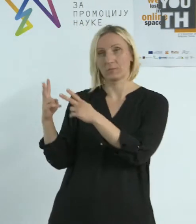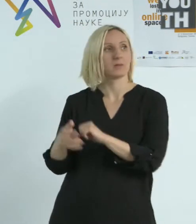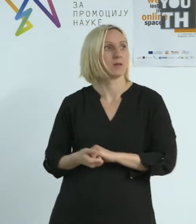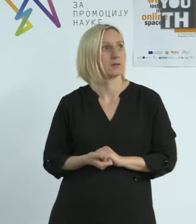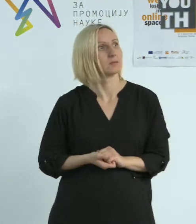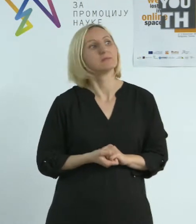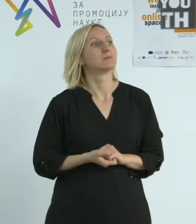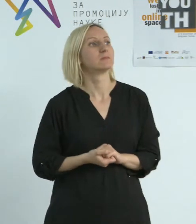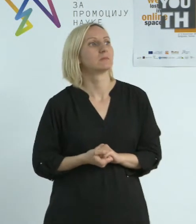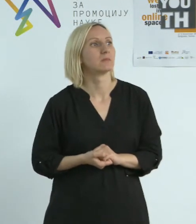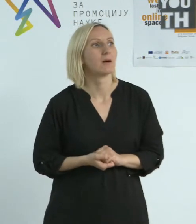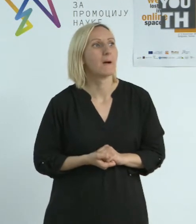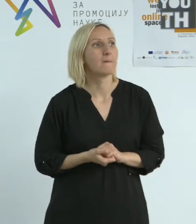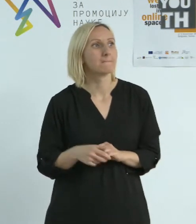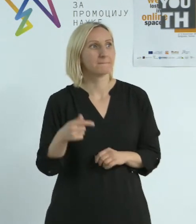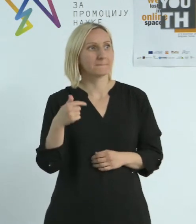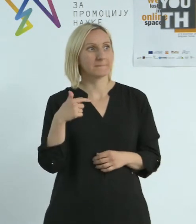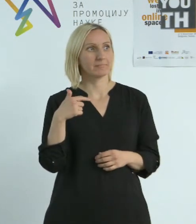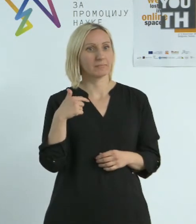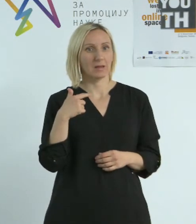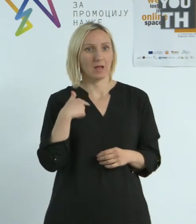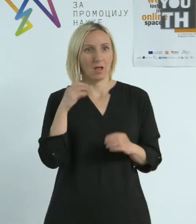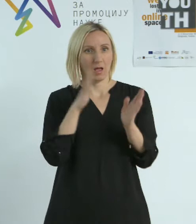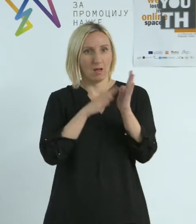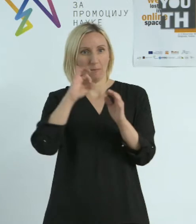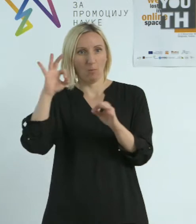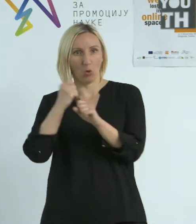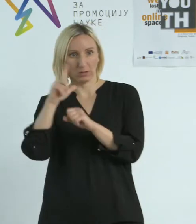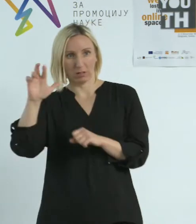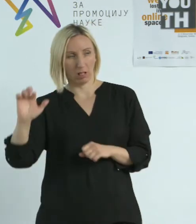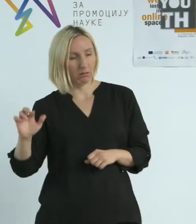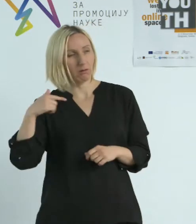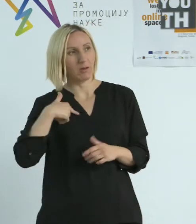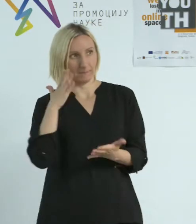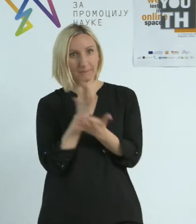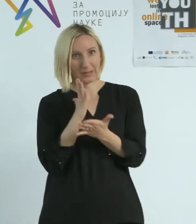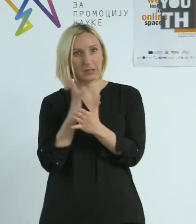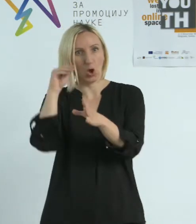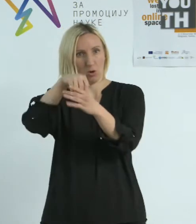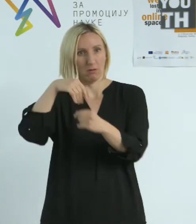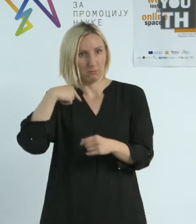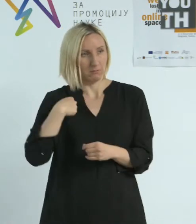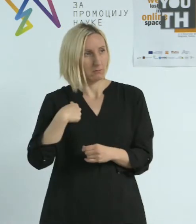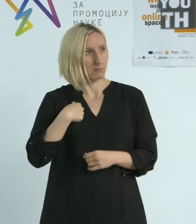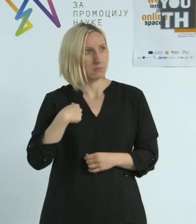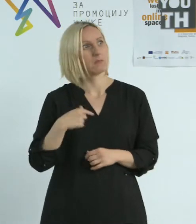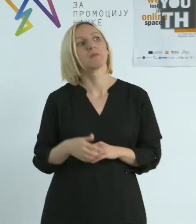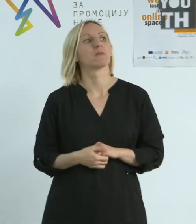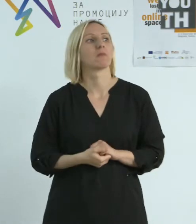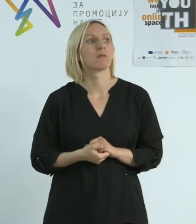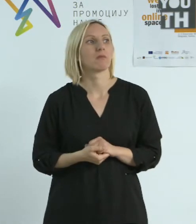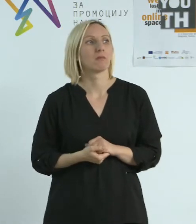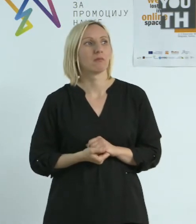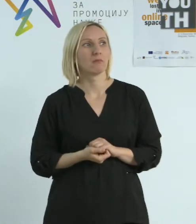Hi, from my observation, I was on the Moodle course, how to deal with it. And I have to